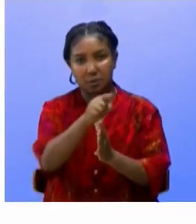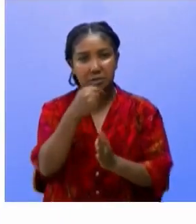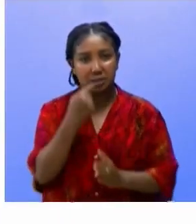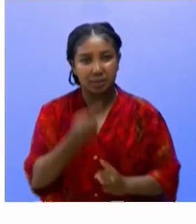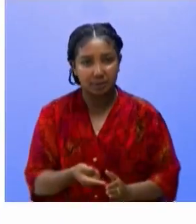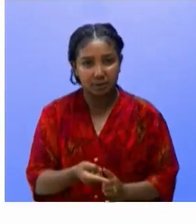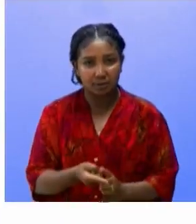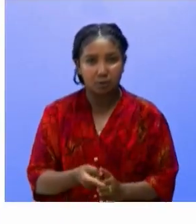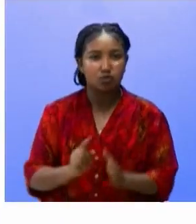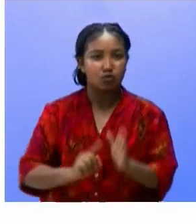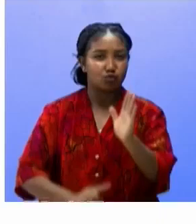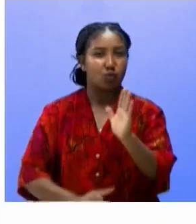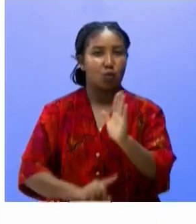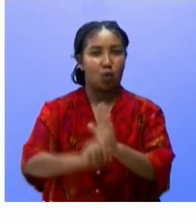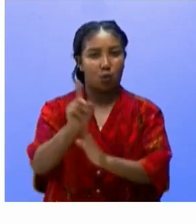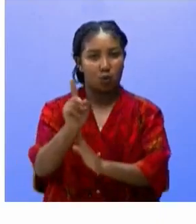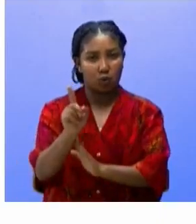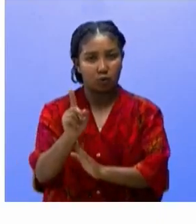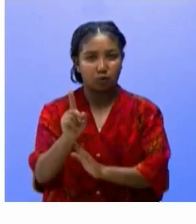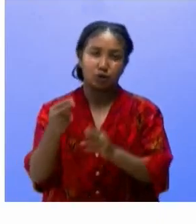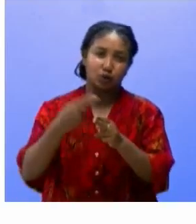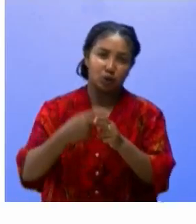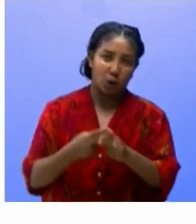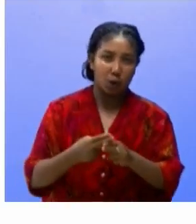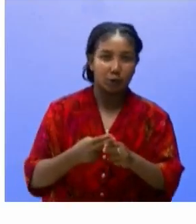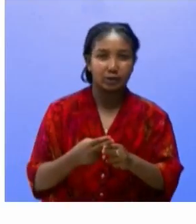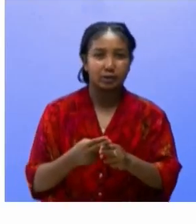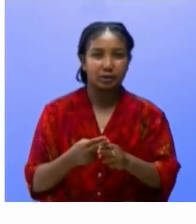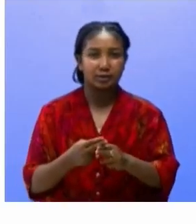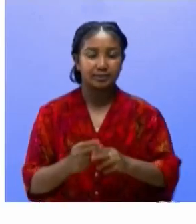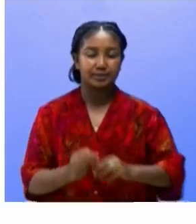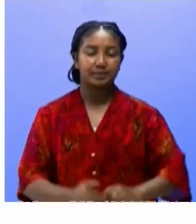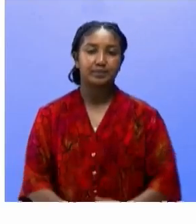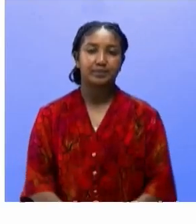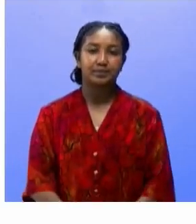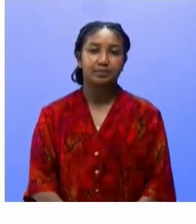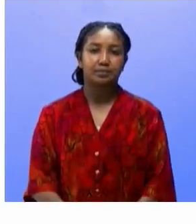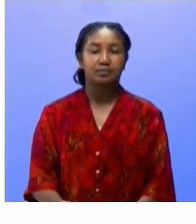what? Tall, short,